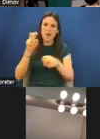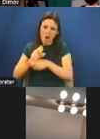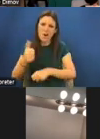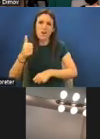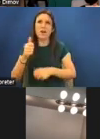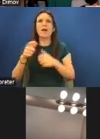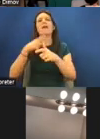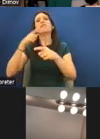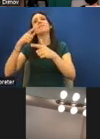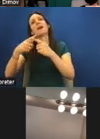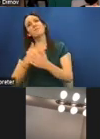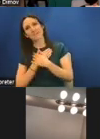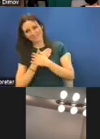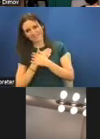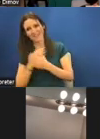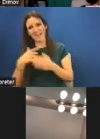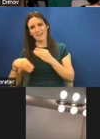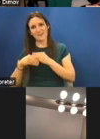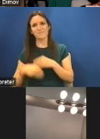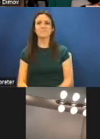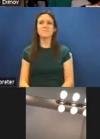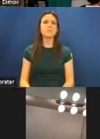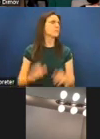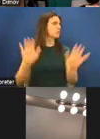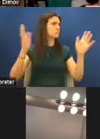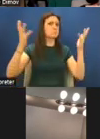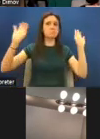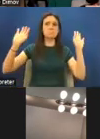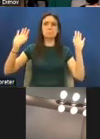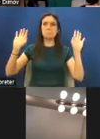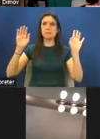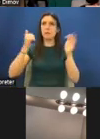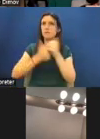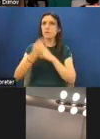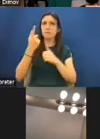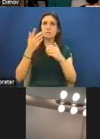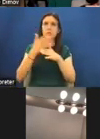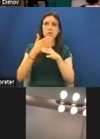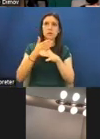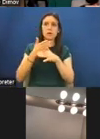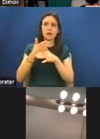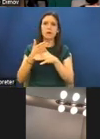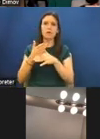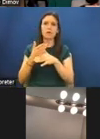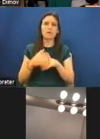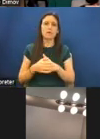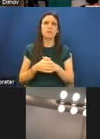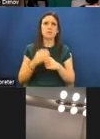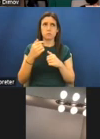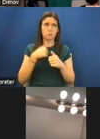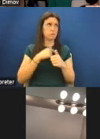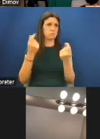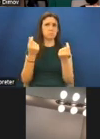Good job. Did we get them all? Did we get everybody that wanted to share? Everybody? Yeah. What did we just do?